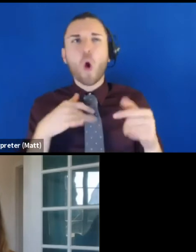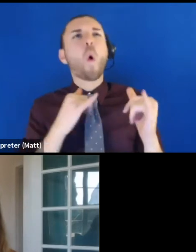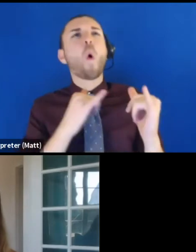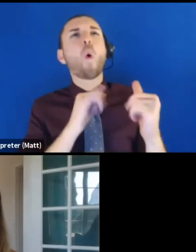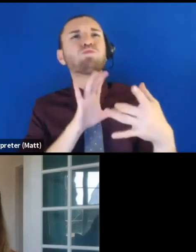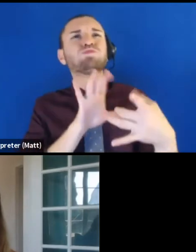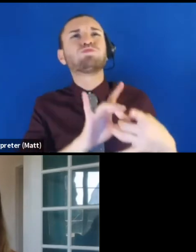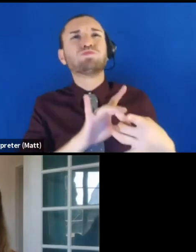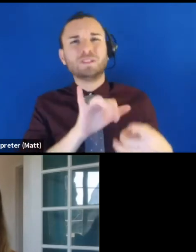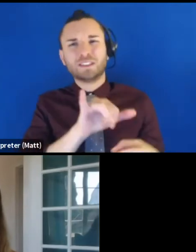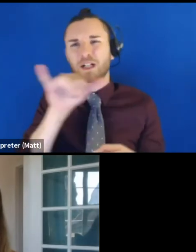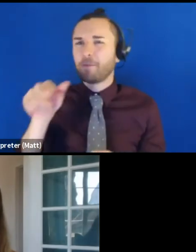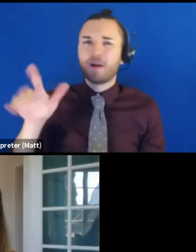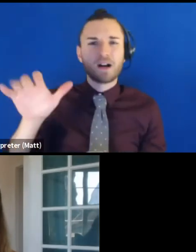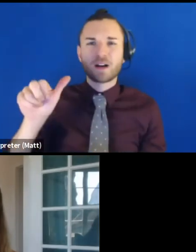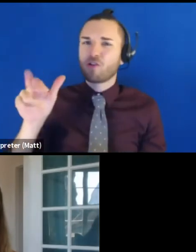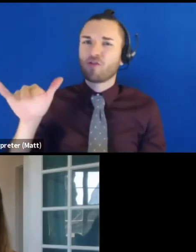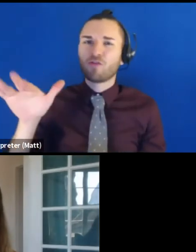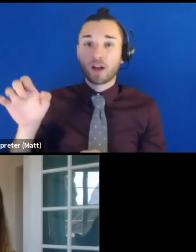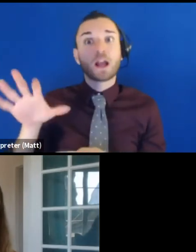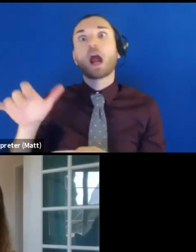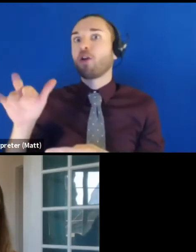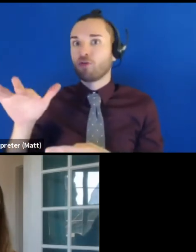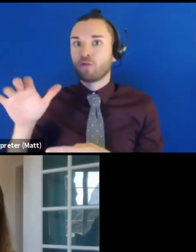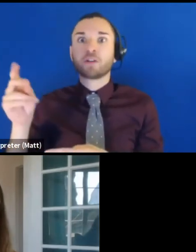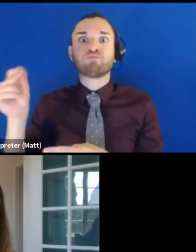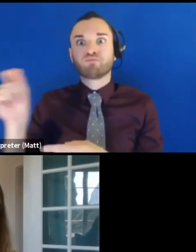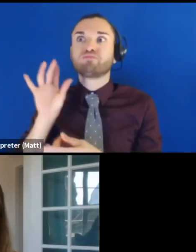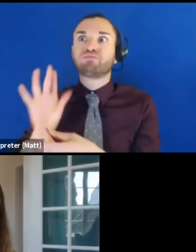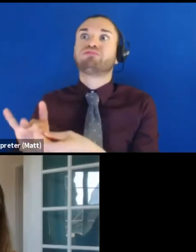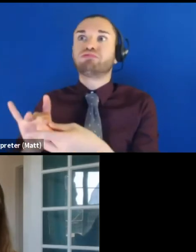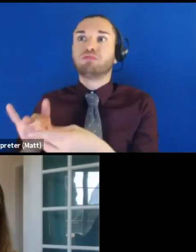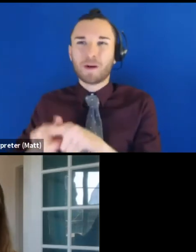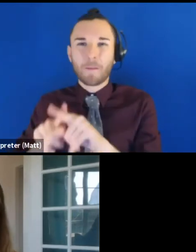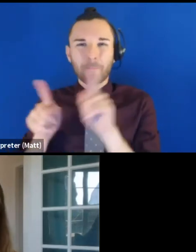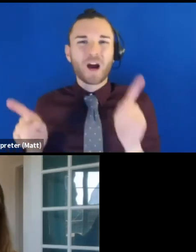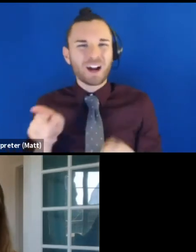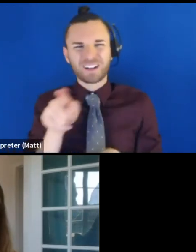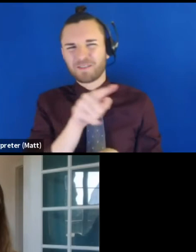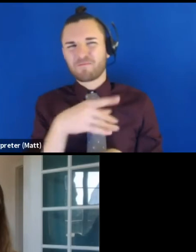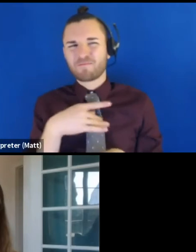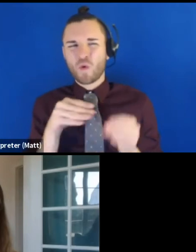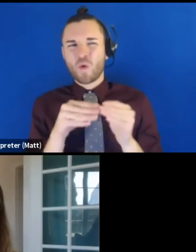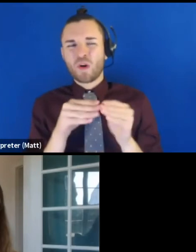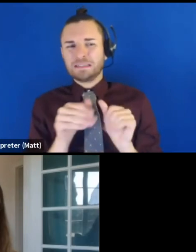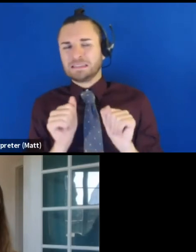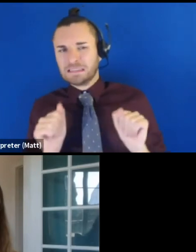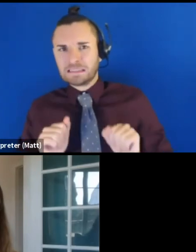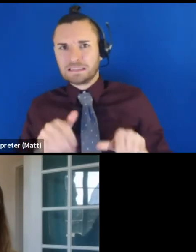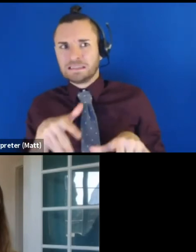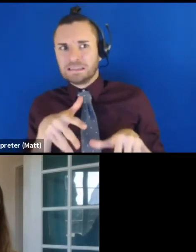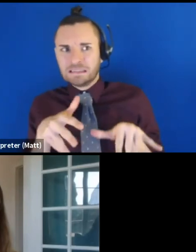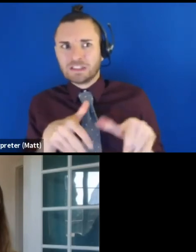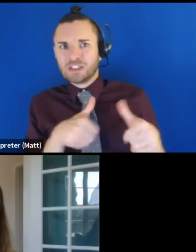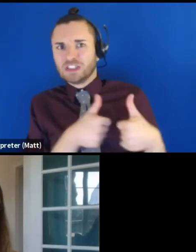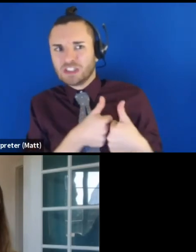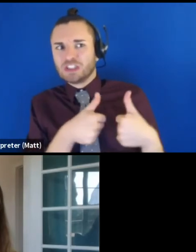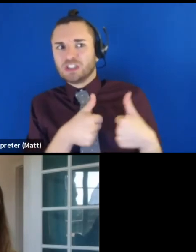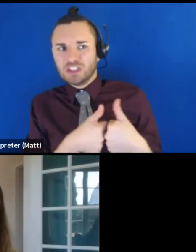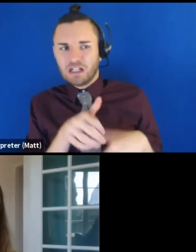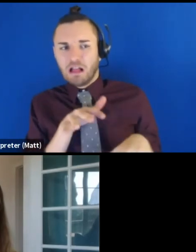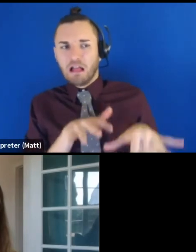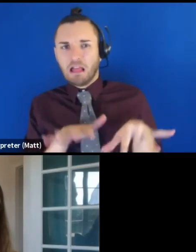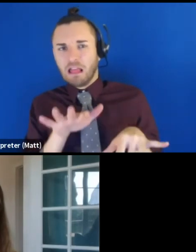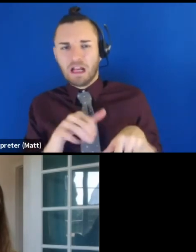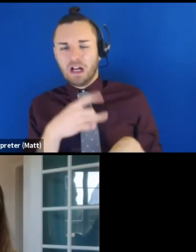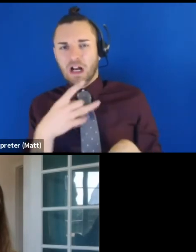that challenge the viewer in this way. Yes. I'm not saying that's the only way to do things, but to me, it's some of the most interesting art. And it's because